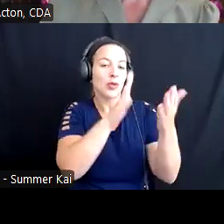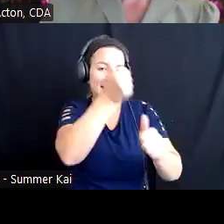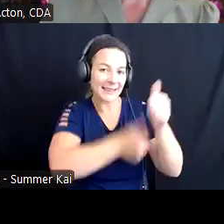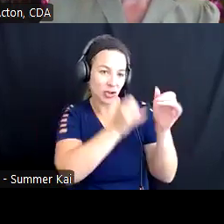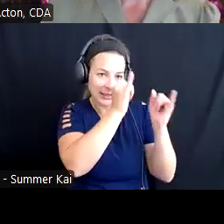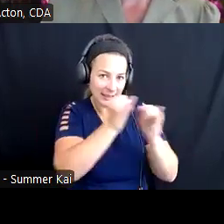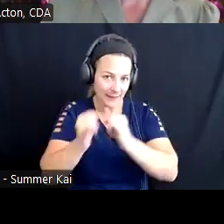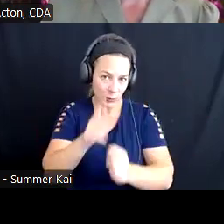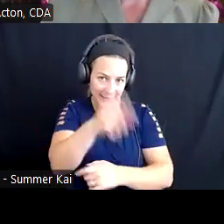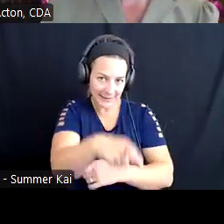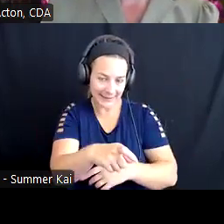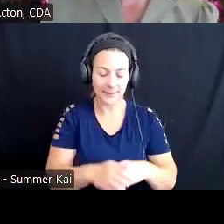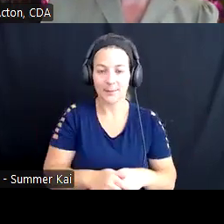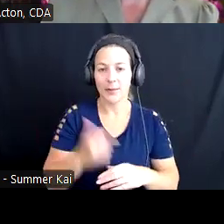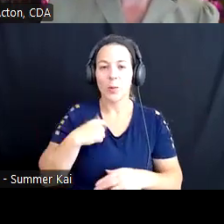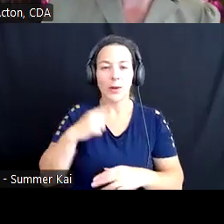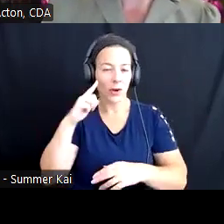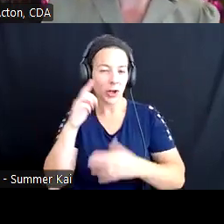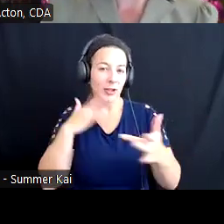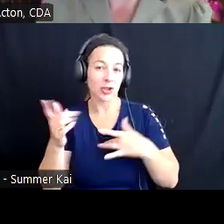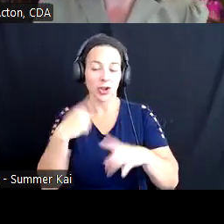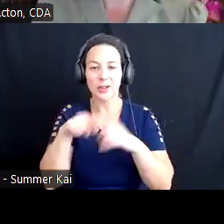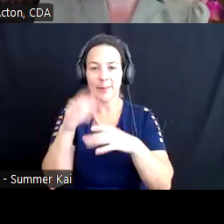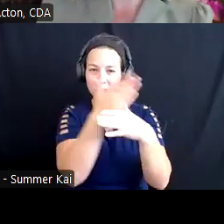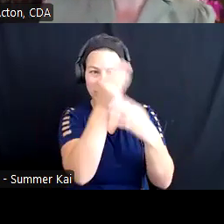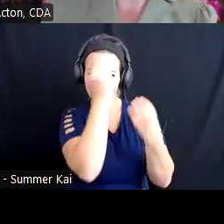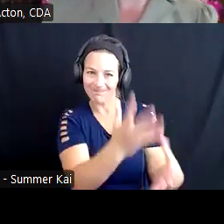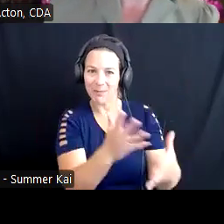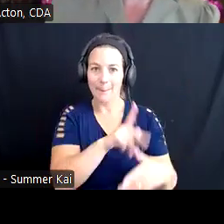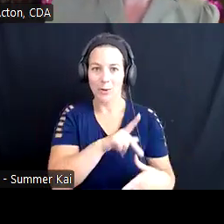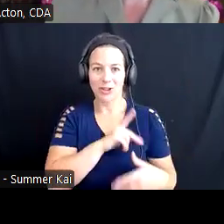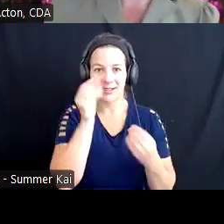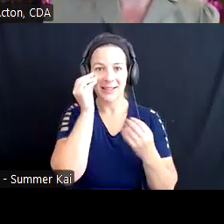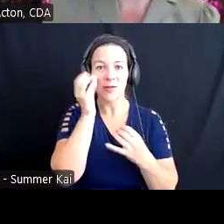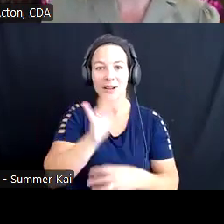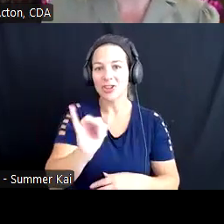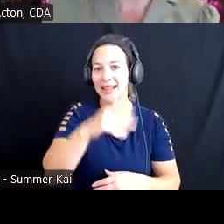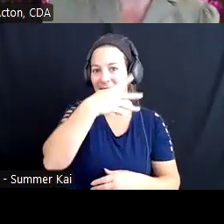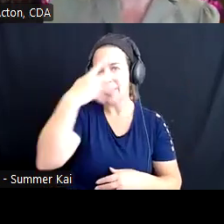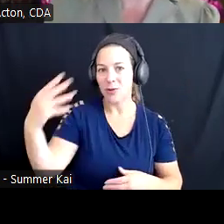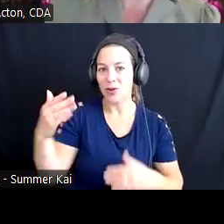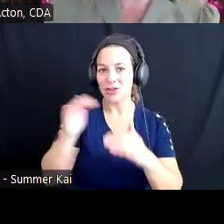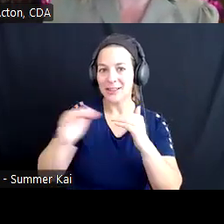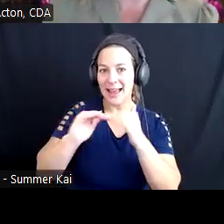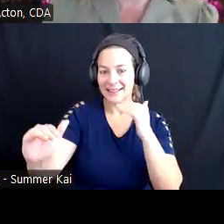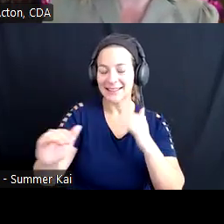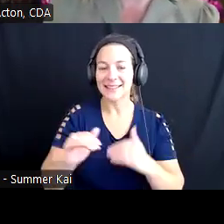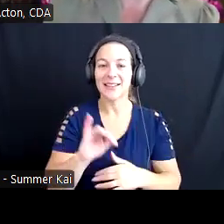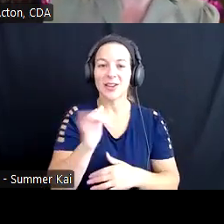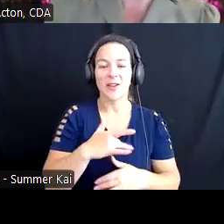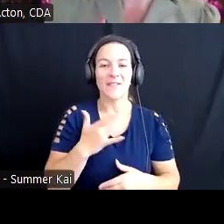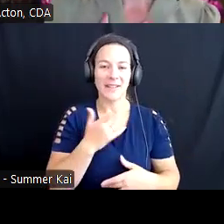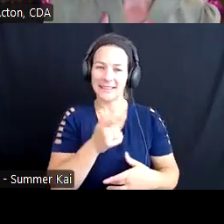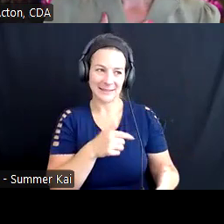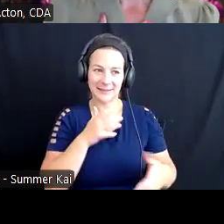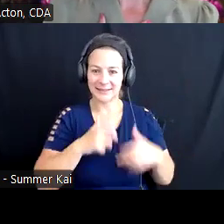We also heard about concerns about sharing personal information, such as immigration status, coupled with feelings of distrust,